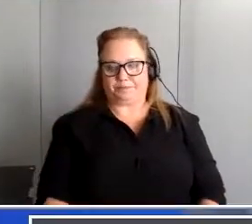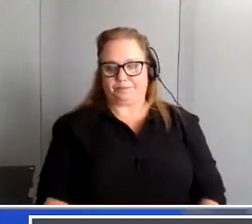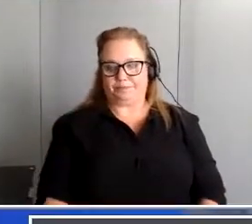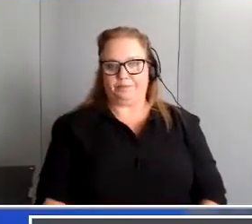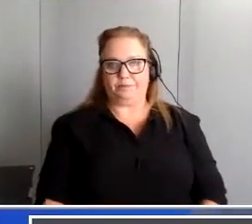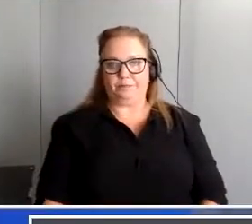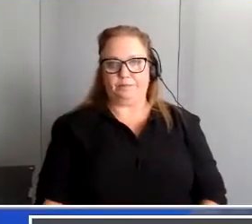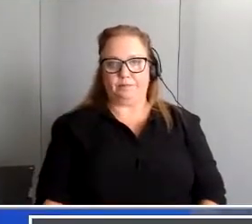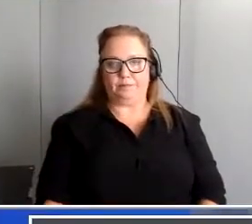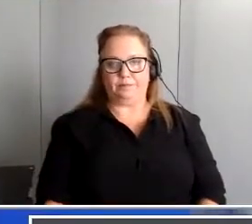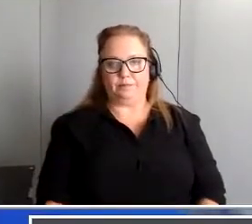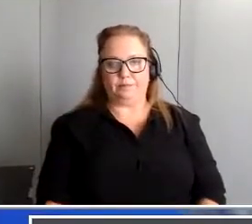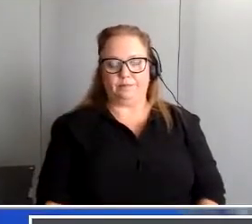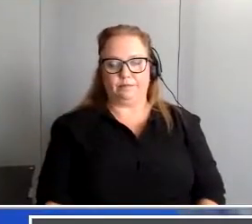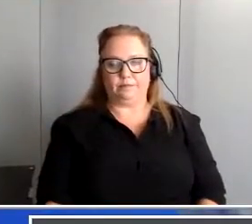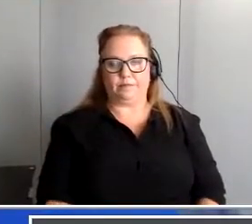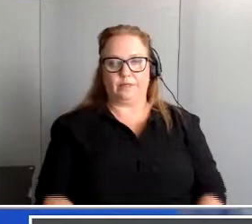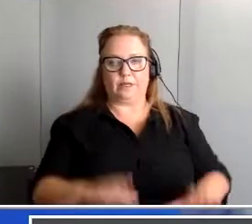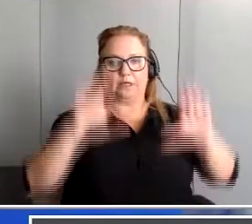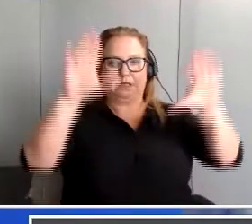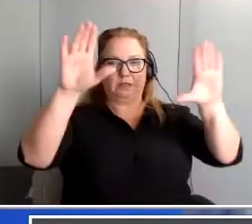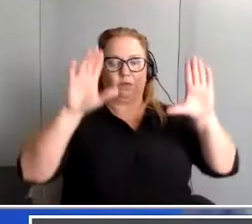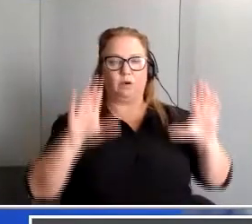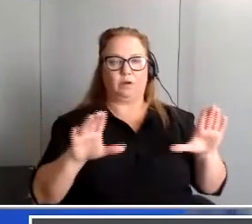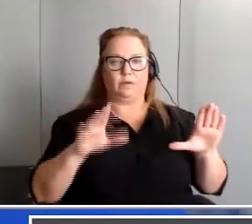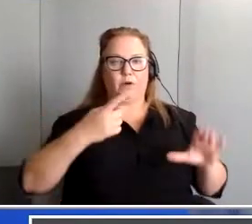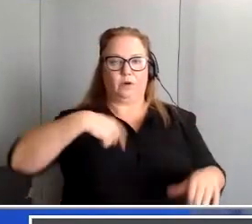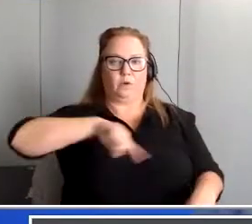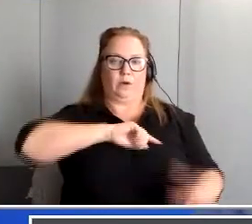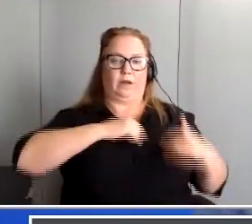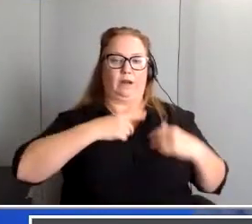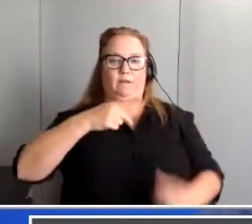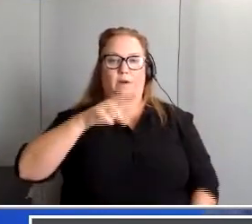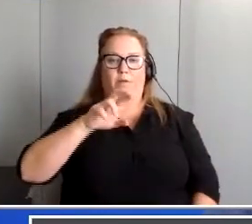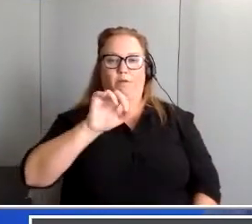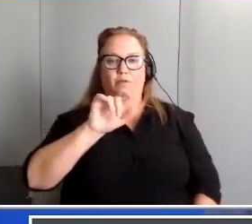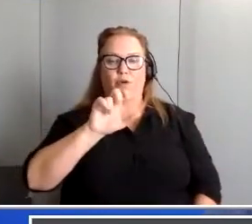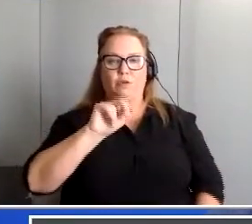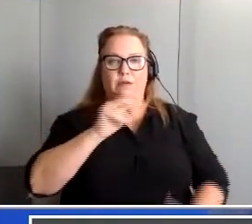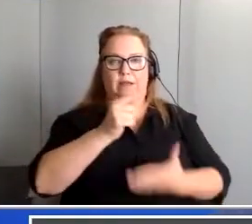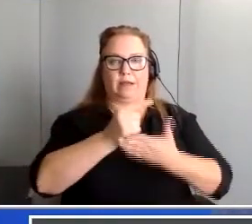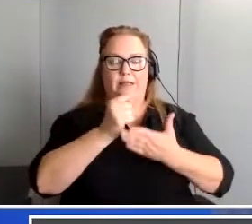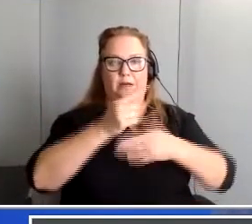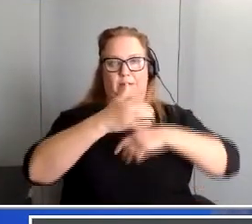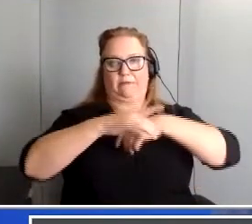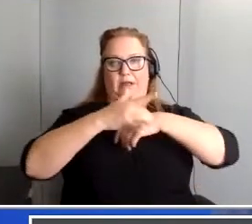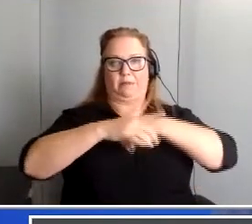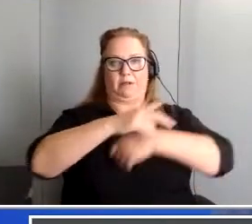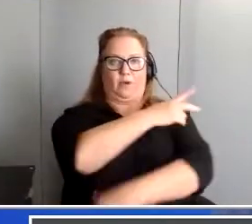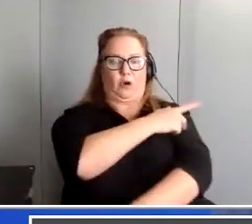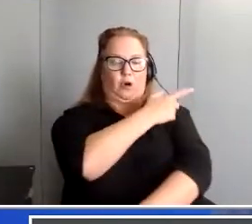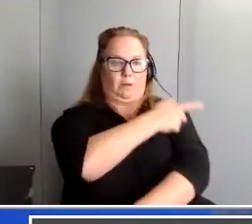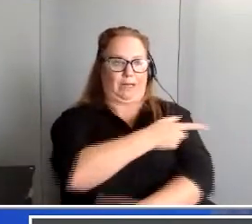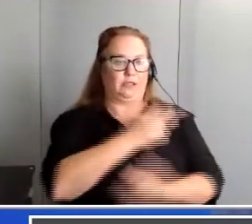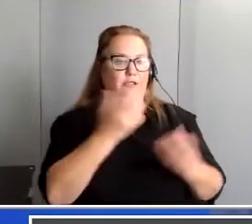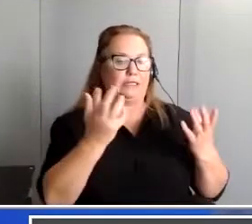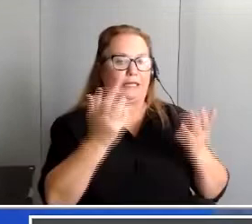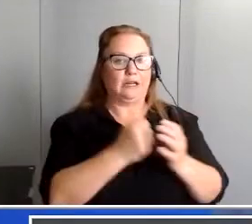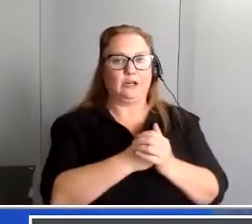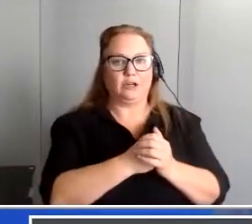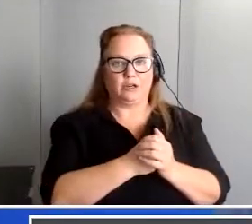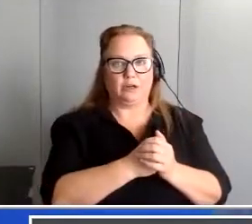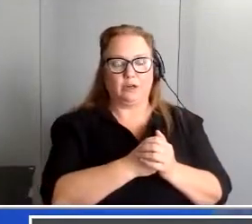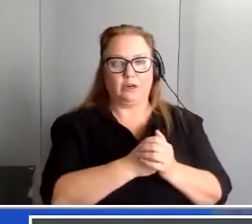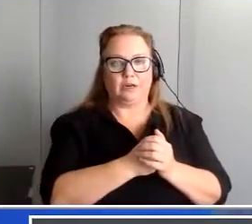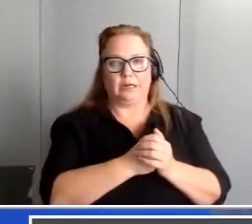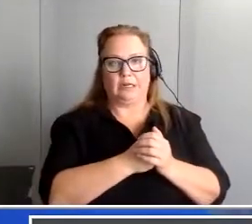it's wonderful that we have proton therapy available for our patients here. I think it's a help. It